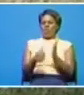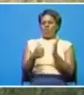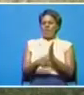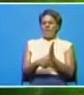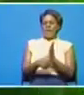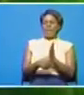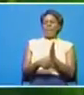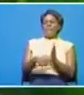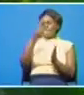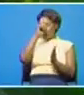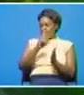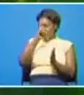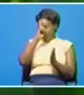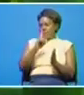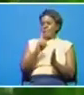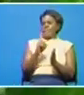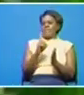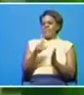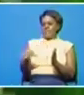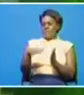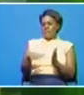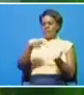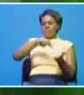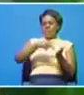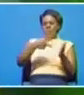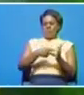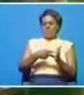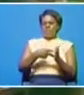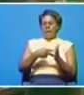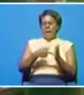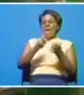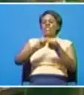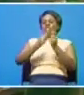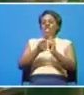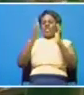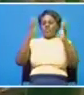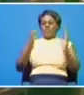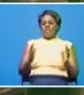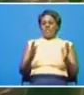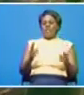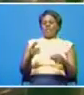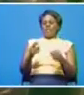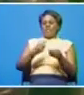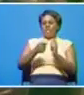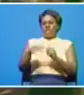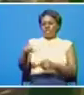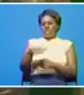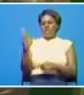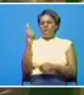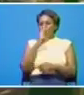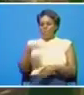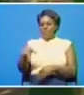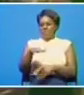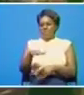food security situation in the region. The project is proving to be a game changer and would soon turn the area known as disaster prone